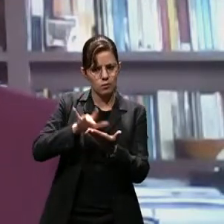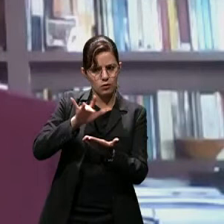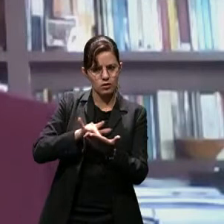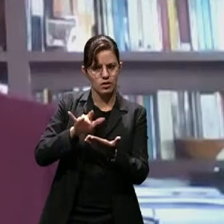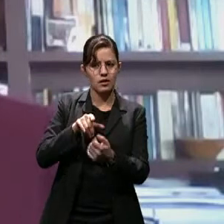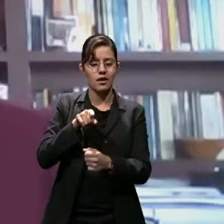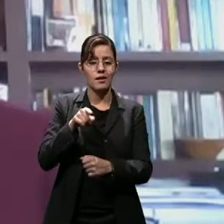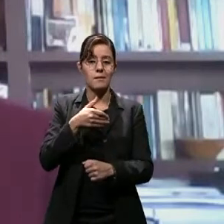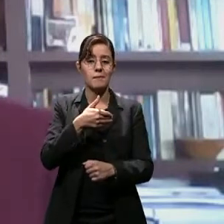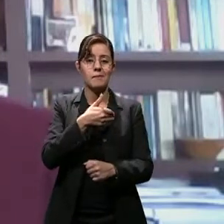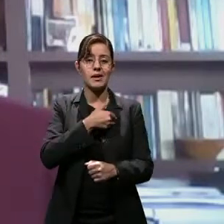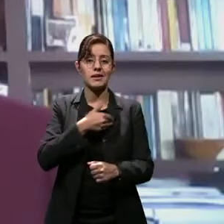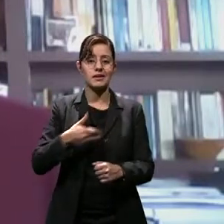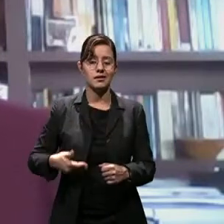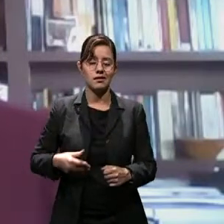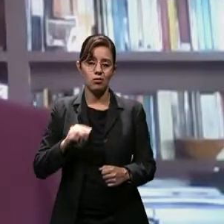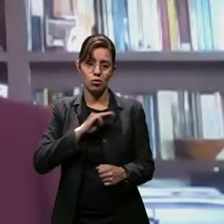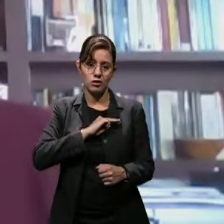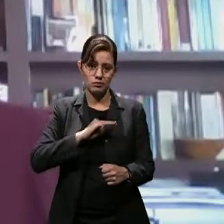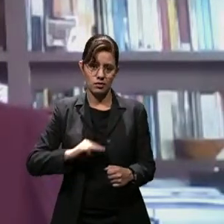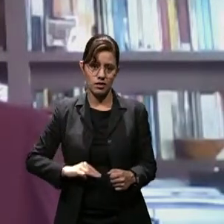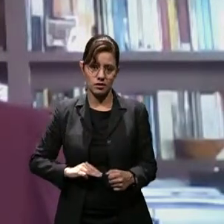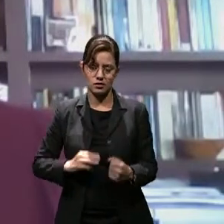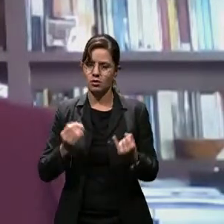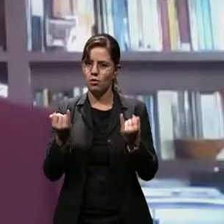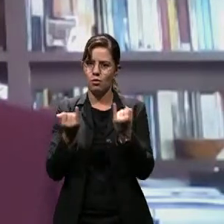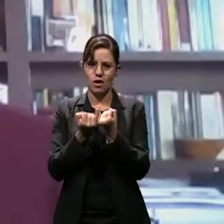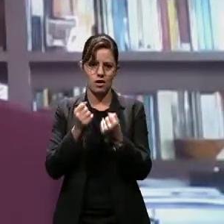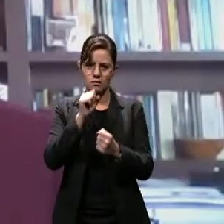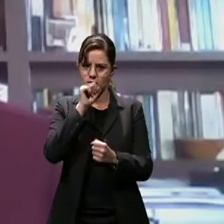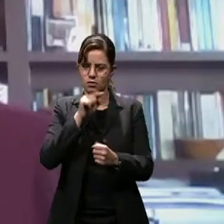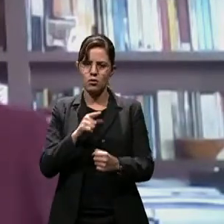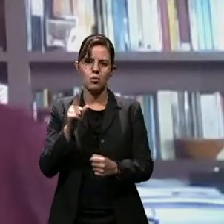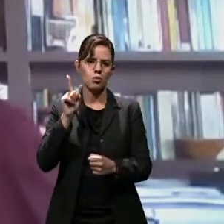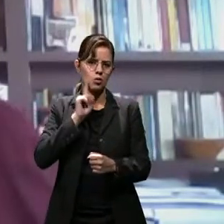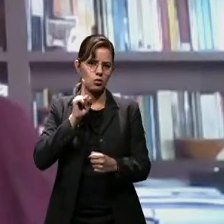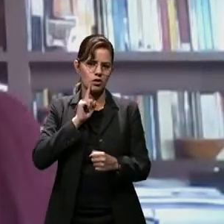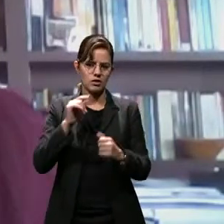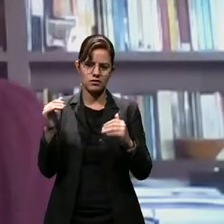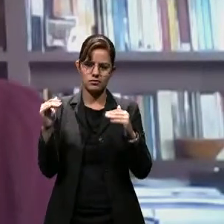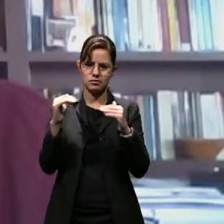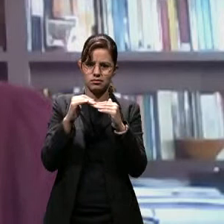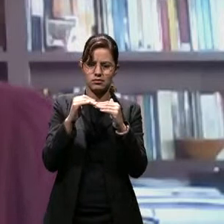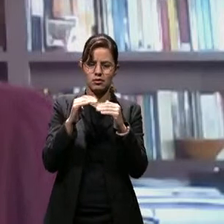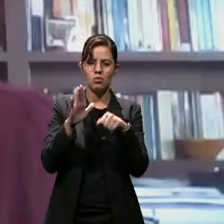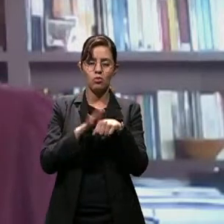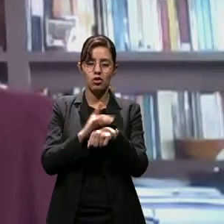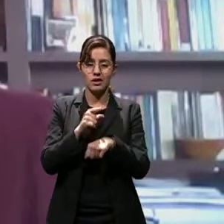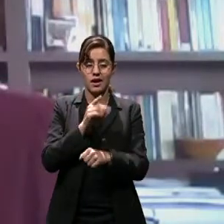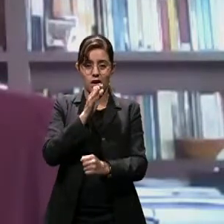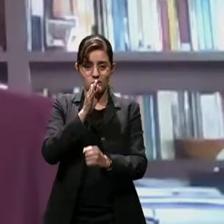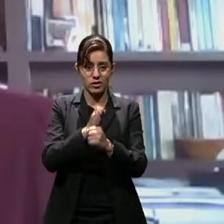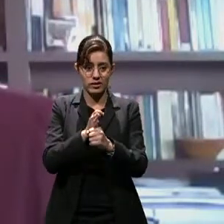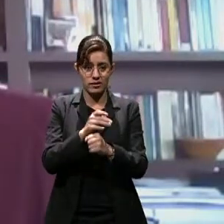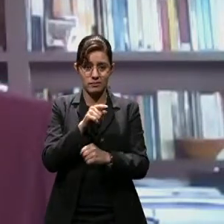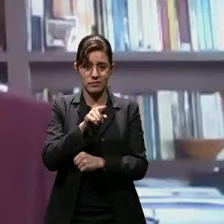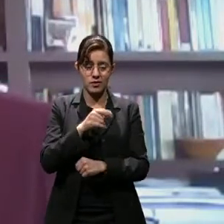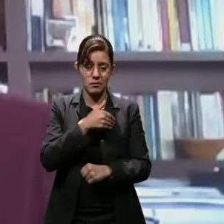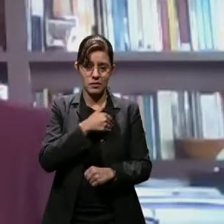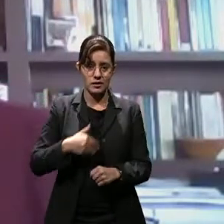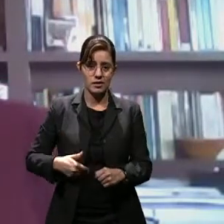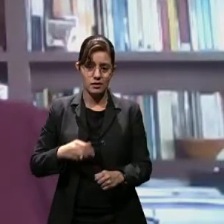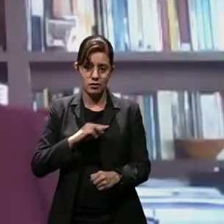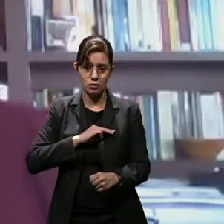gender parity in the municipalities, because in these charges we have